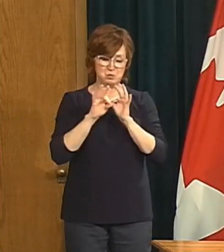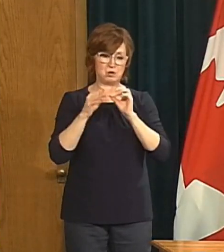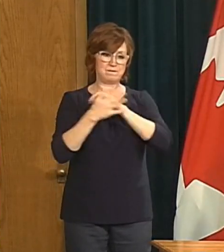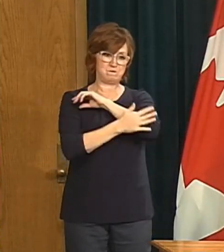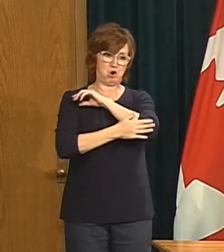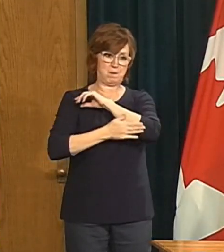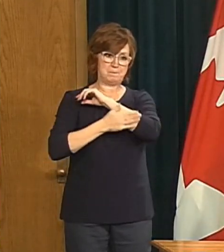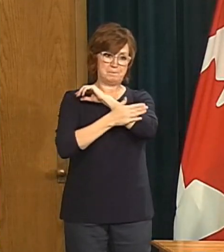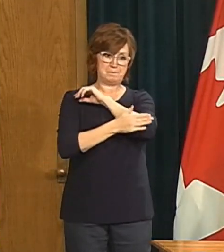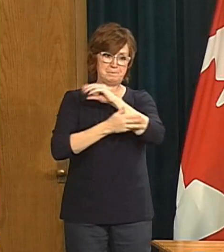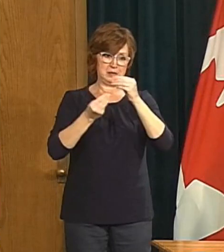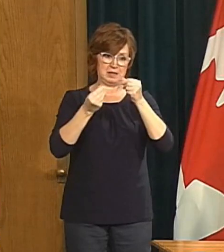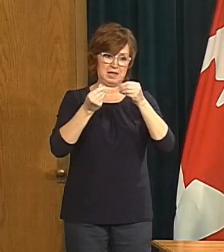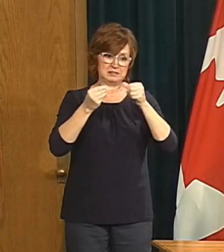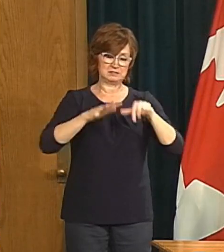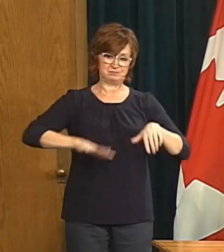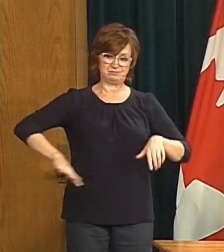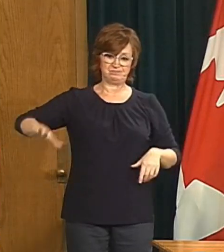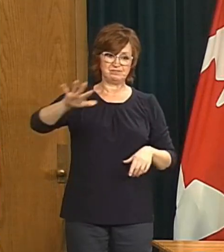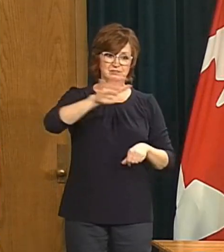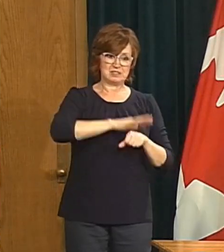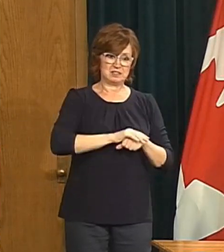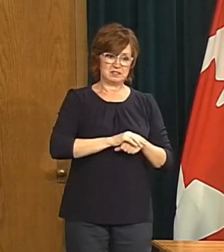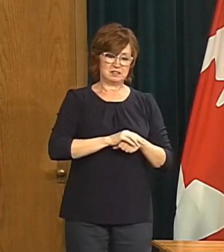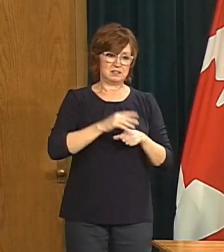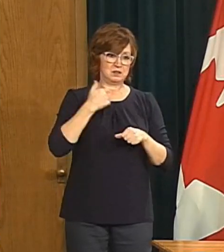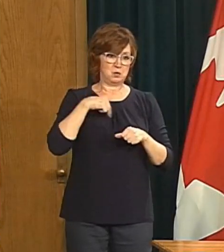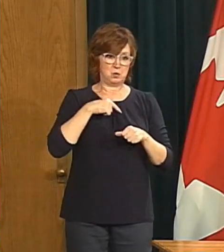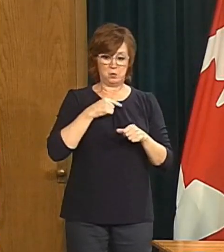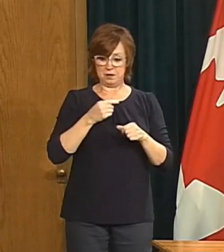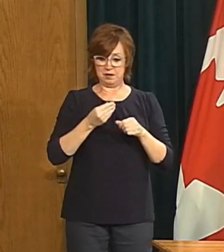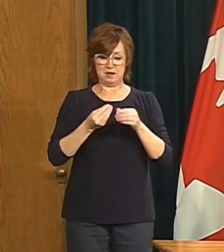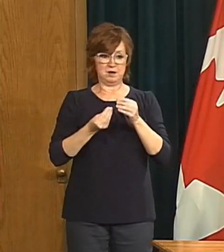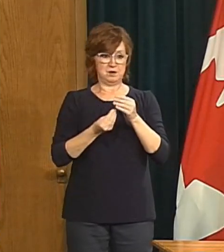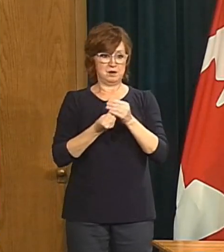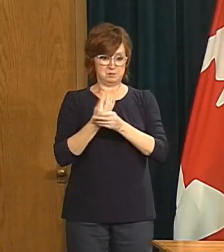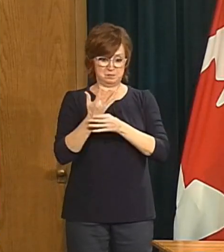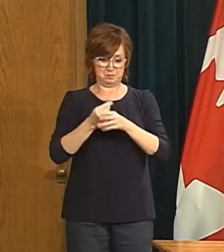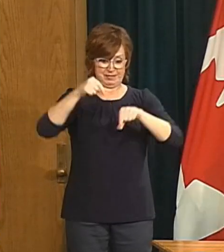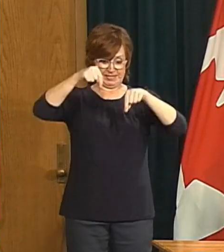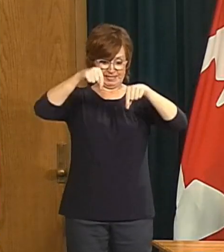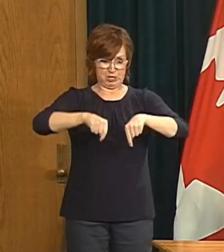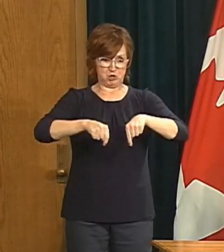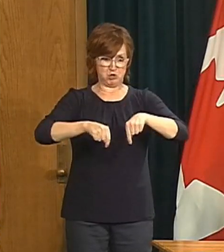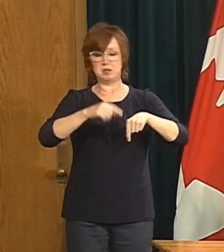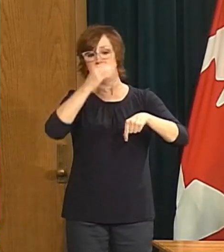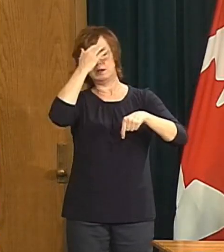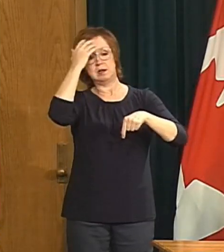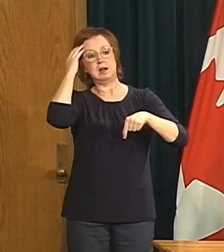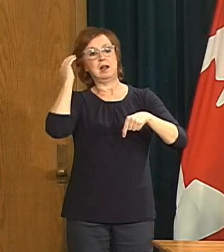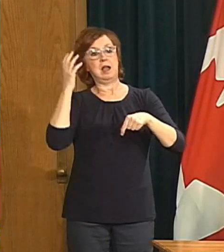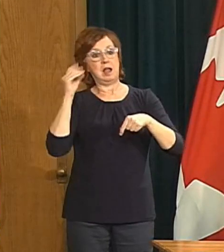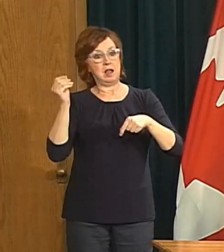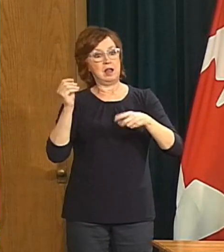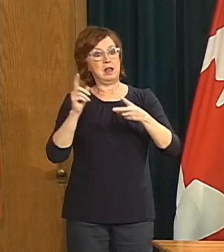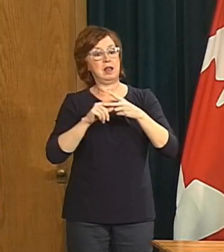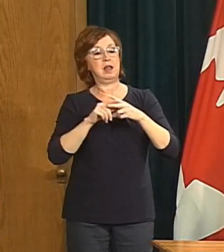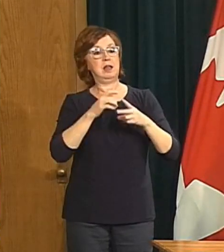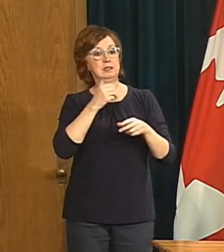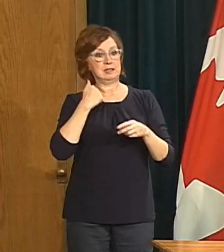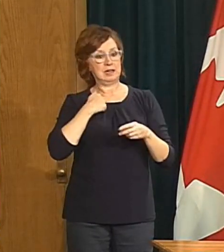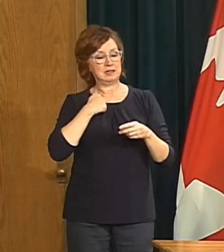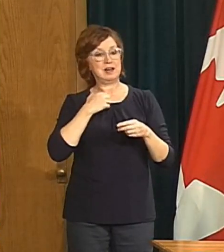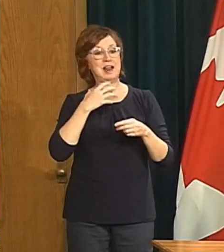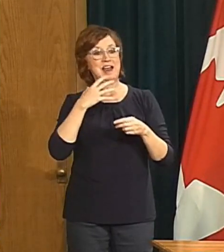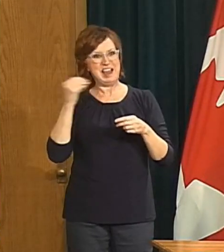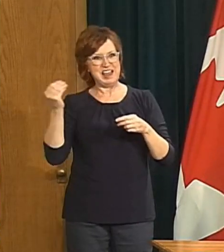we produce that are part of the supply chain of the agriculture industry, not just here in North America, but around the world. And I'm